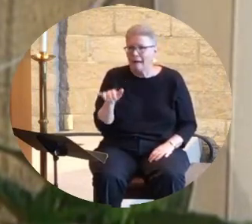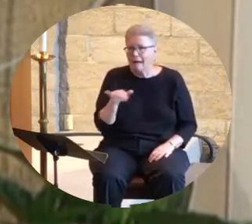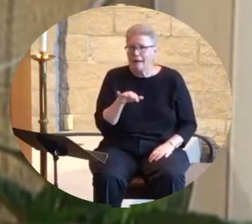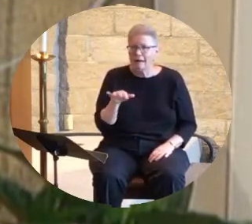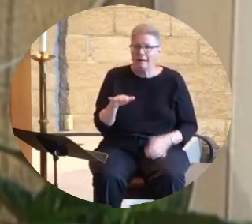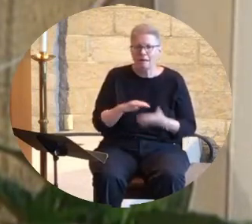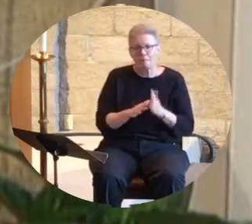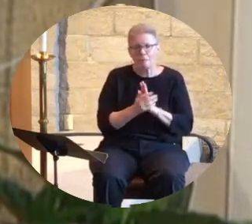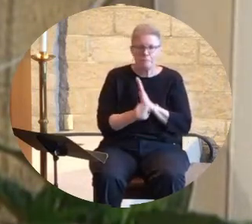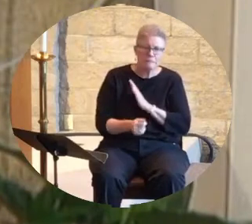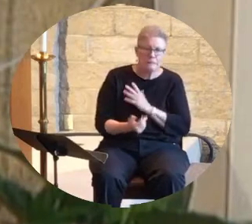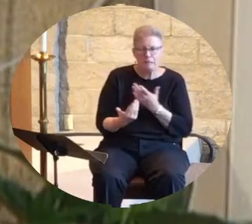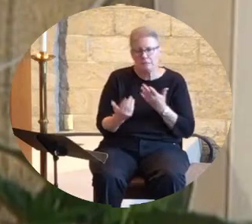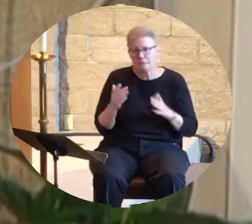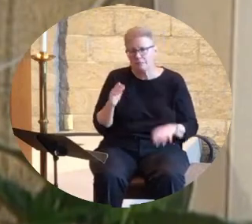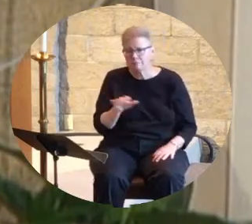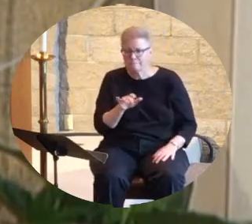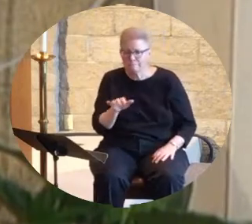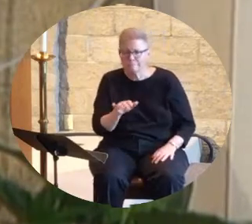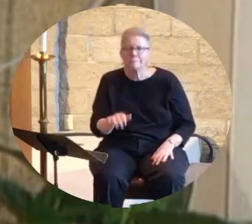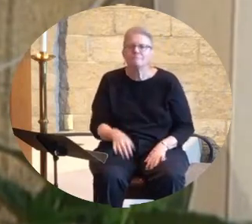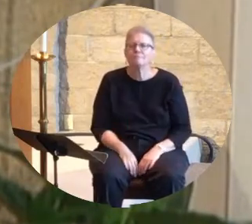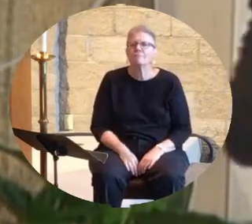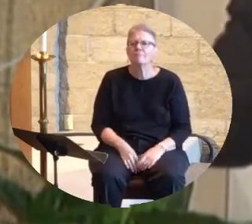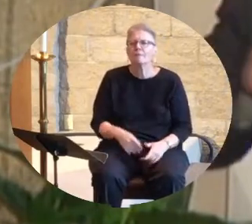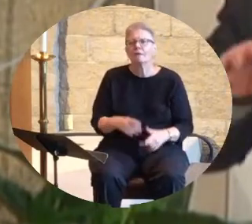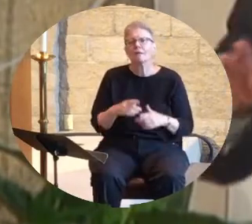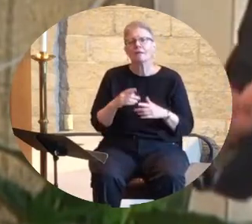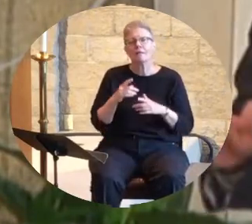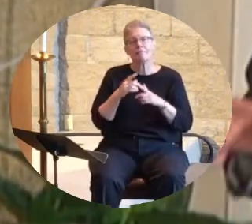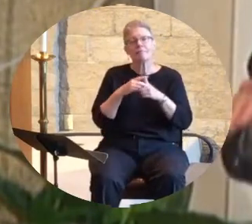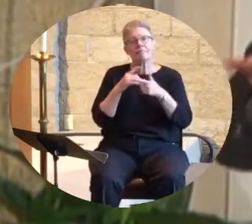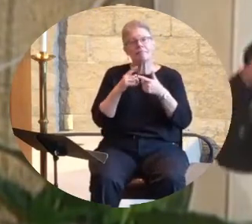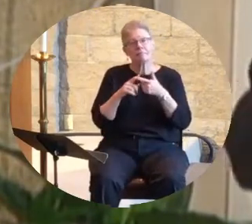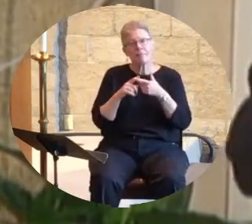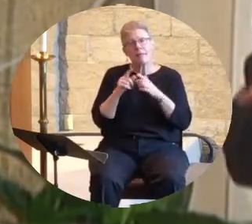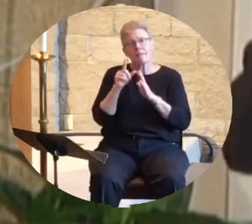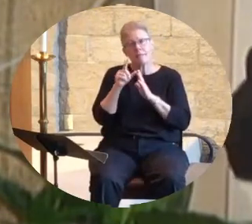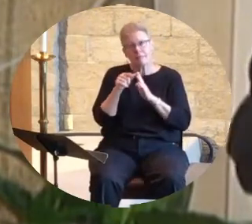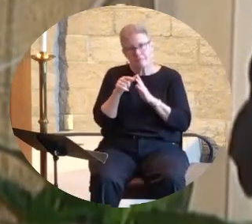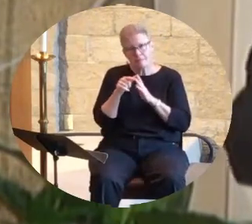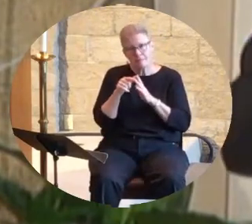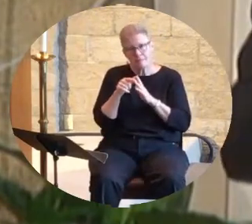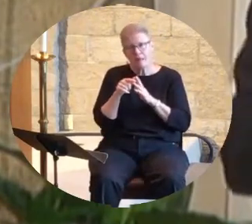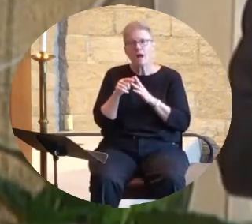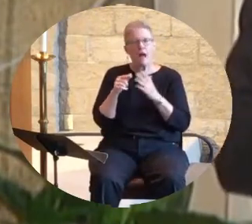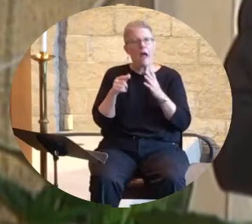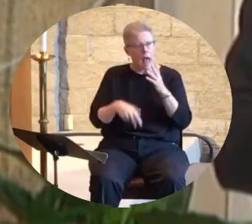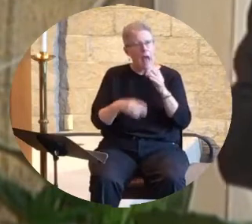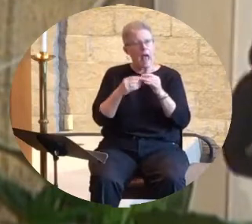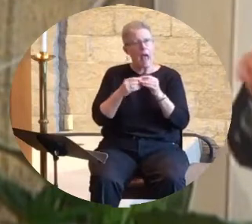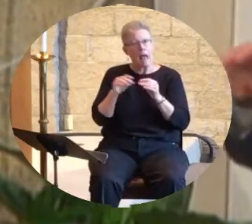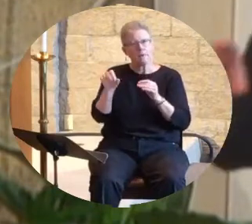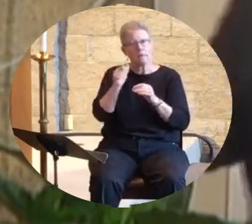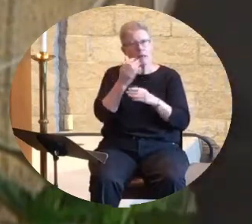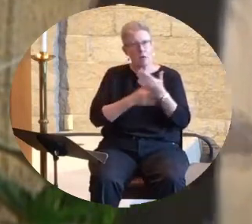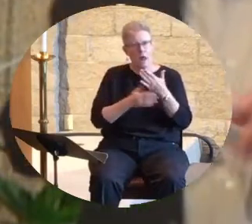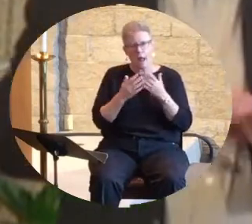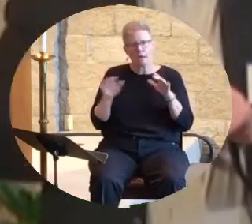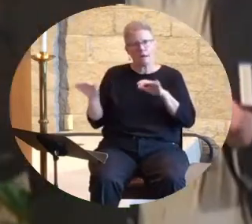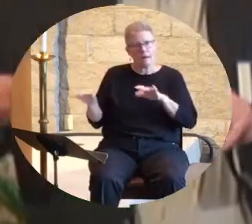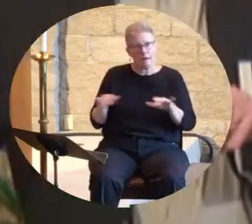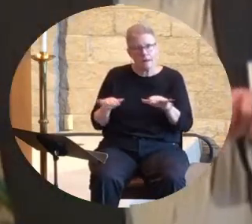a few of the fingers and the hands down. And then you eventually are able to move into two hands. And then you're